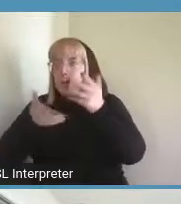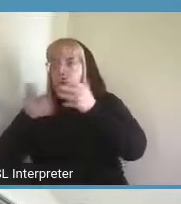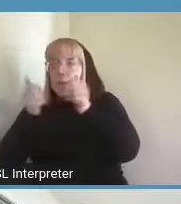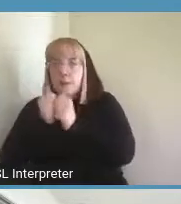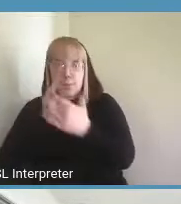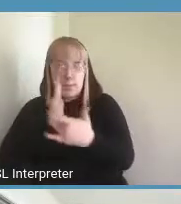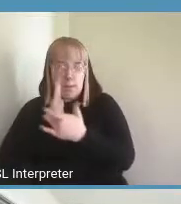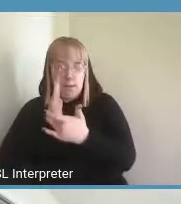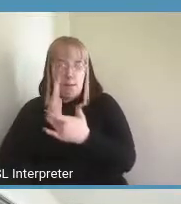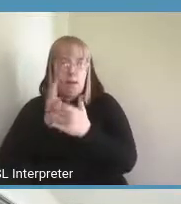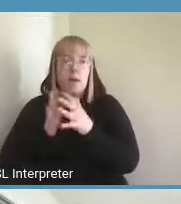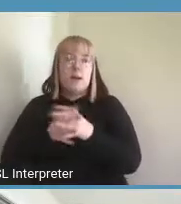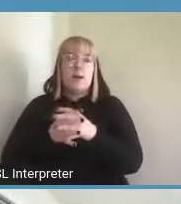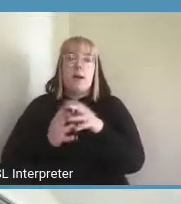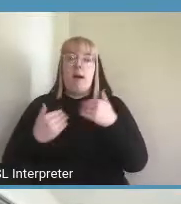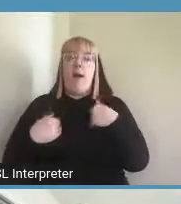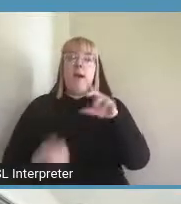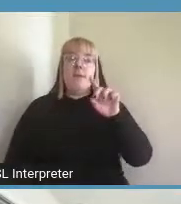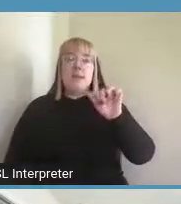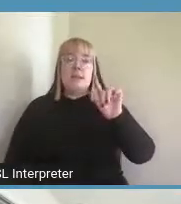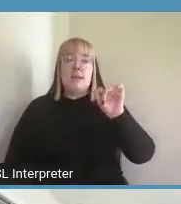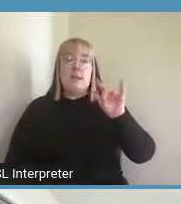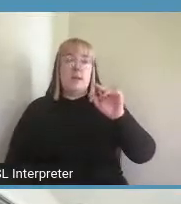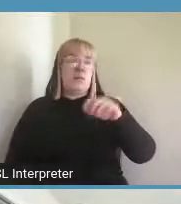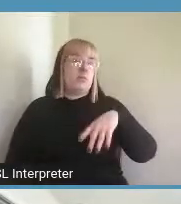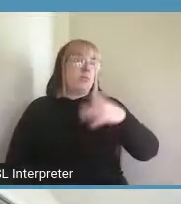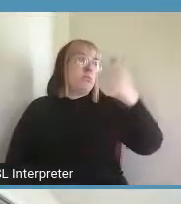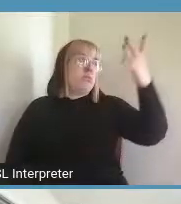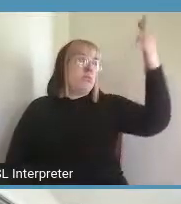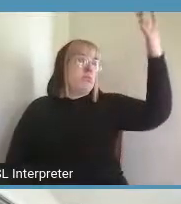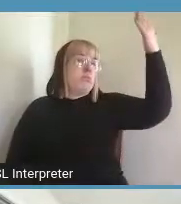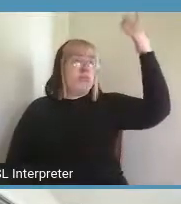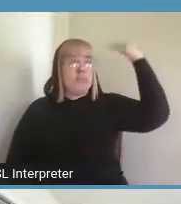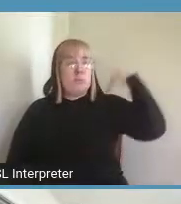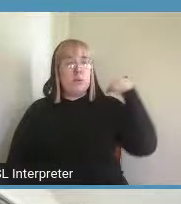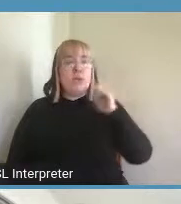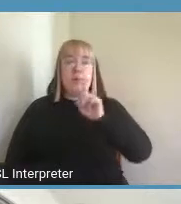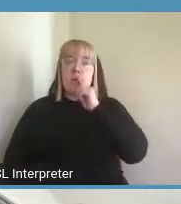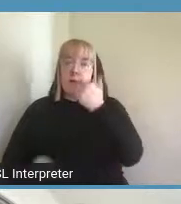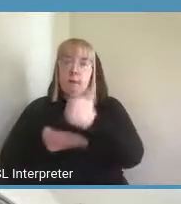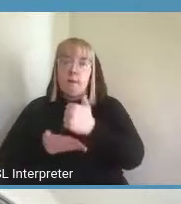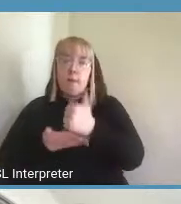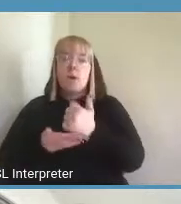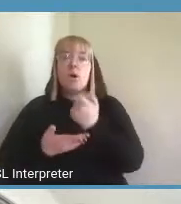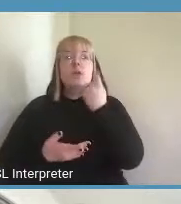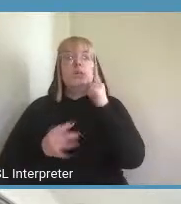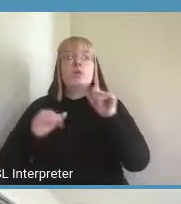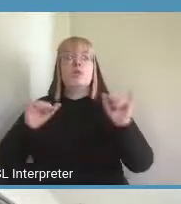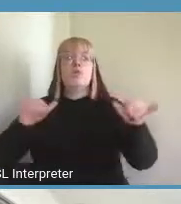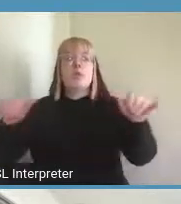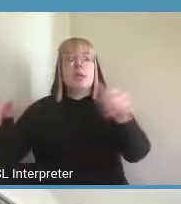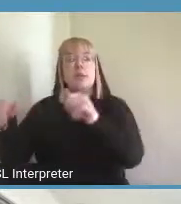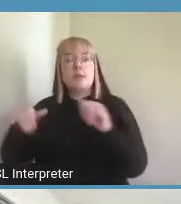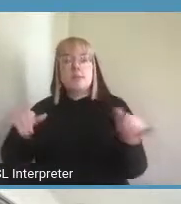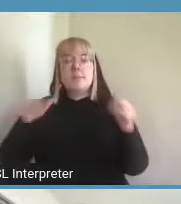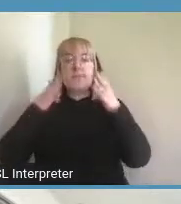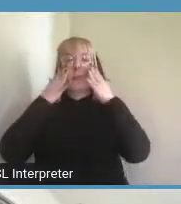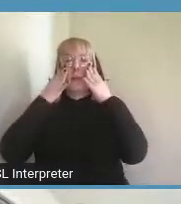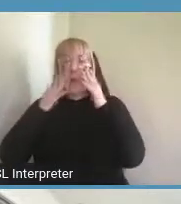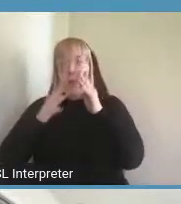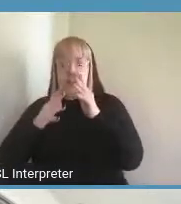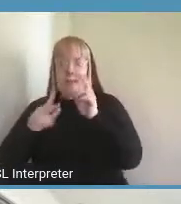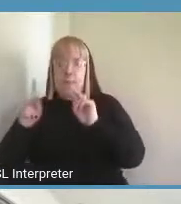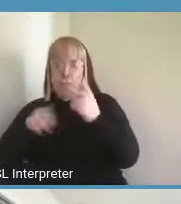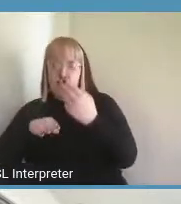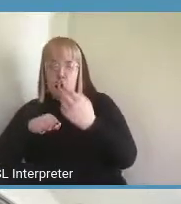They have data that goes back decades. And so this is really useful for understanding trends about platforms, how people use platforms, et